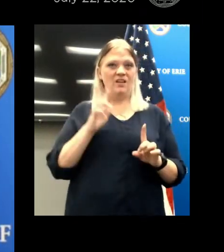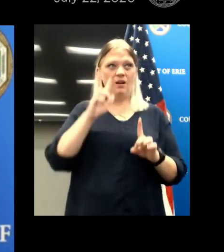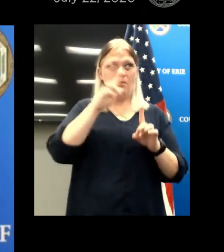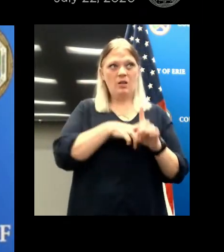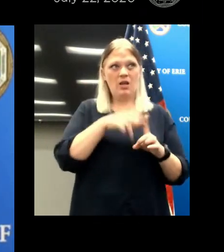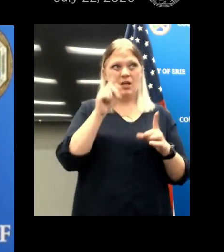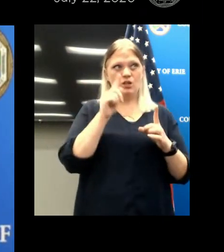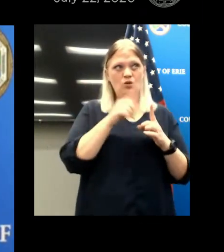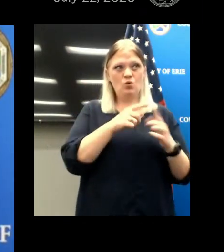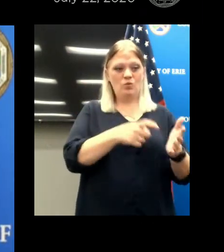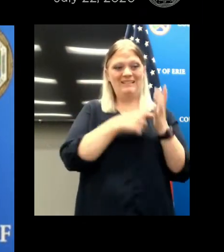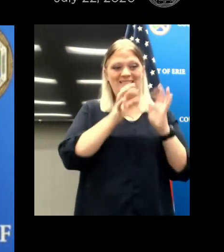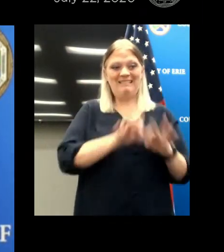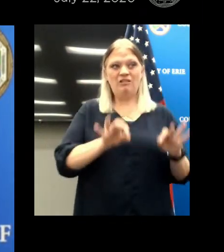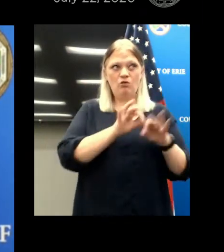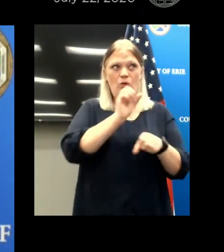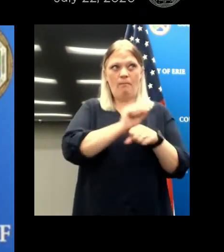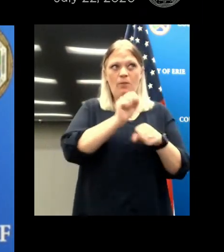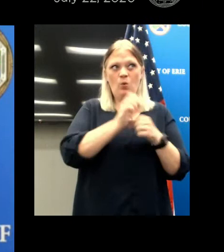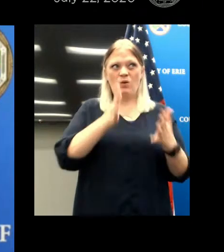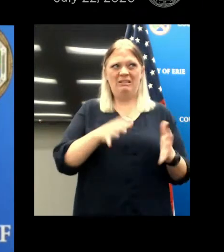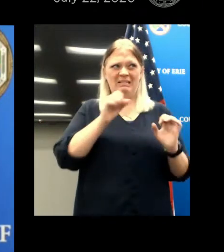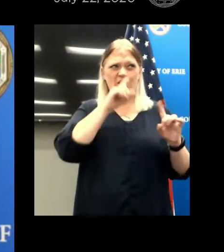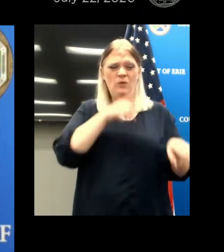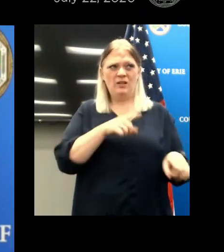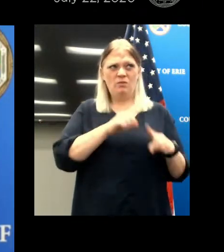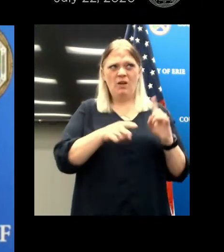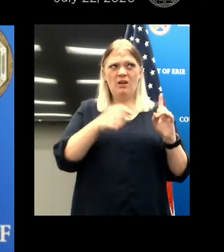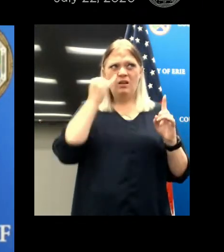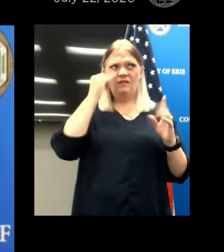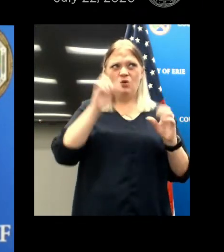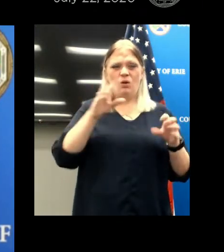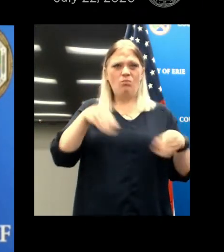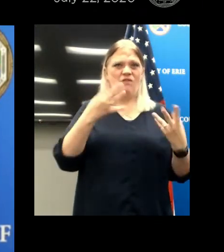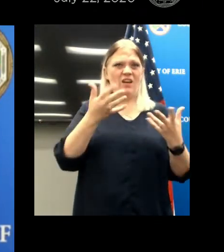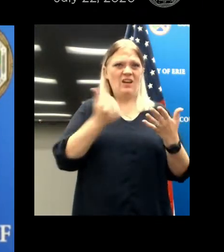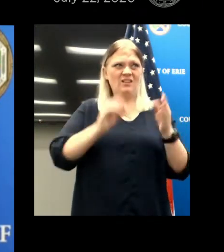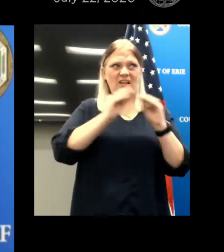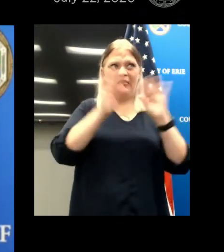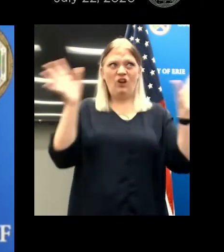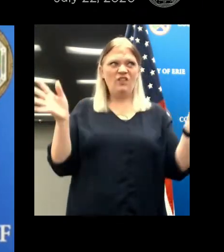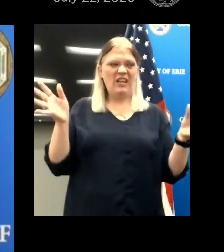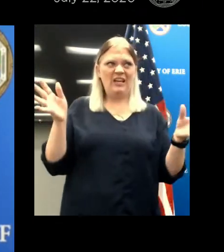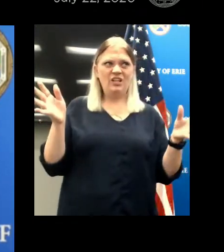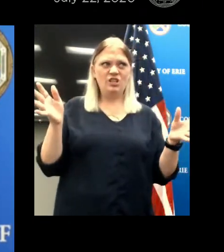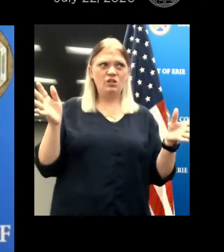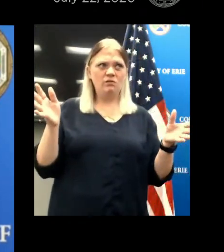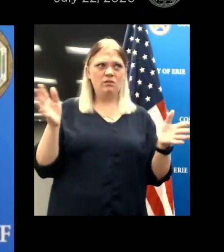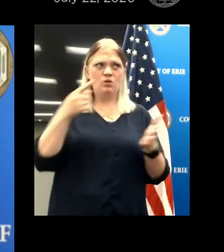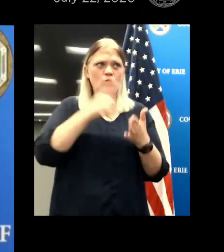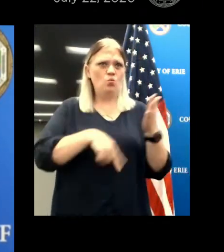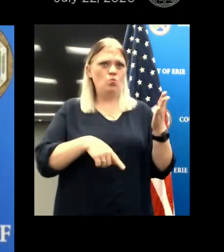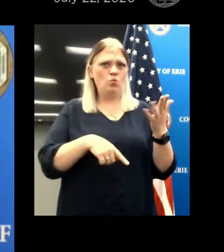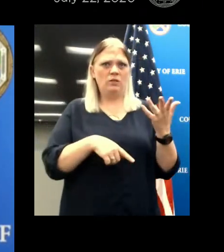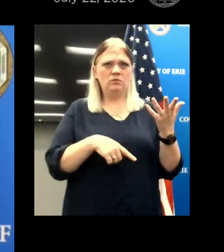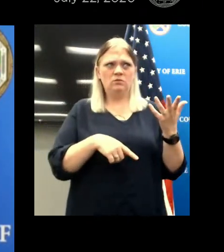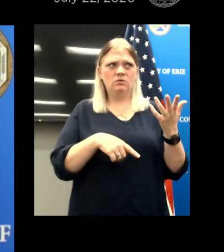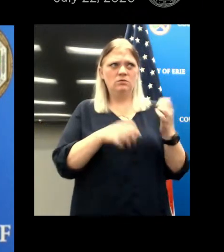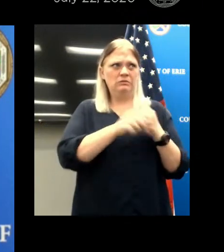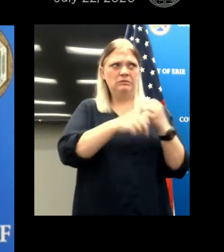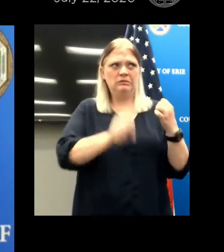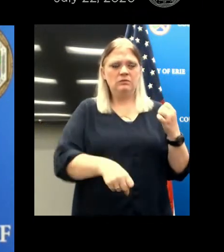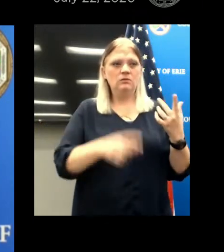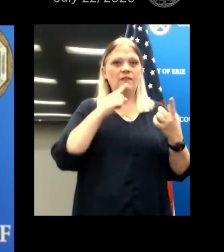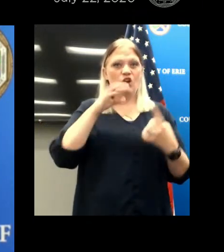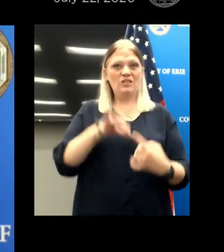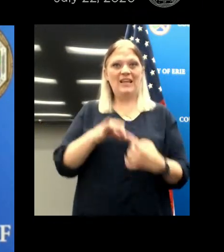to essential employees. I don't know if you can answer this or not, but if you can provide any clarification on that and to what extent. There is an exemption